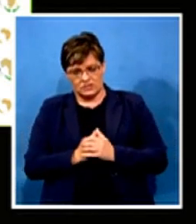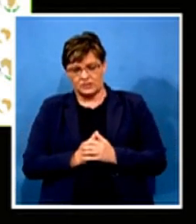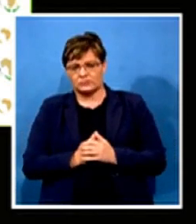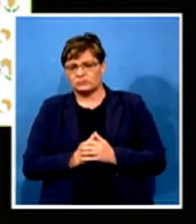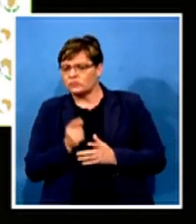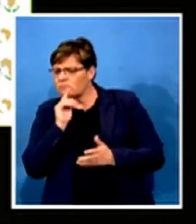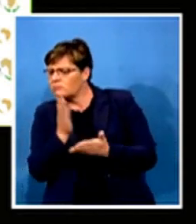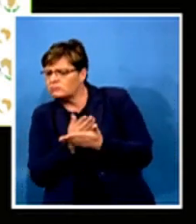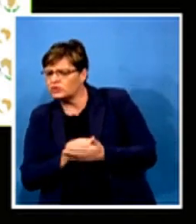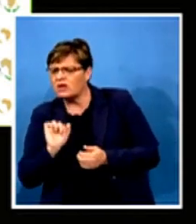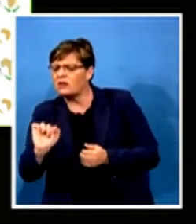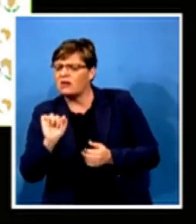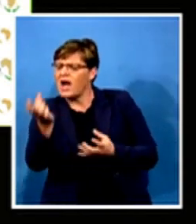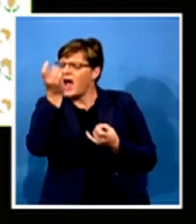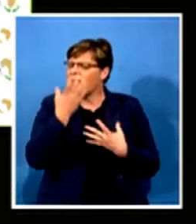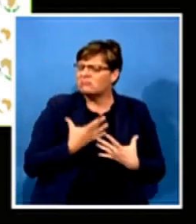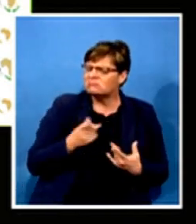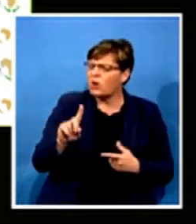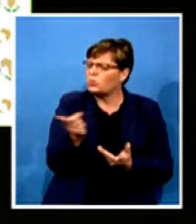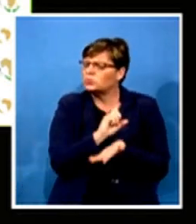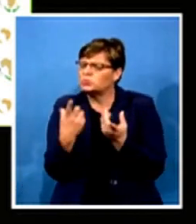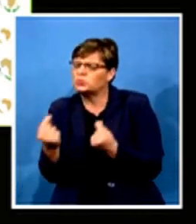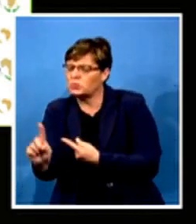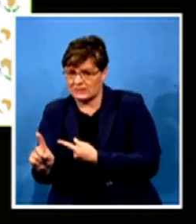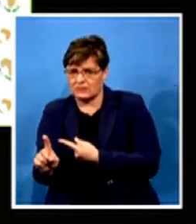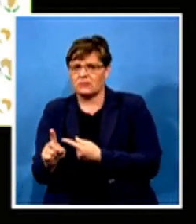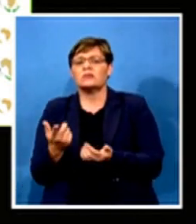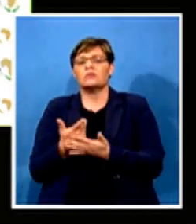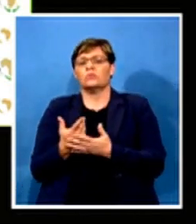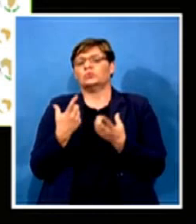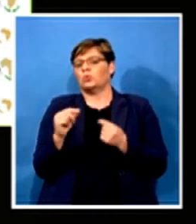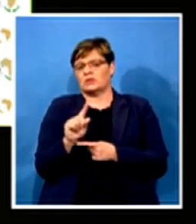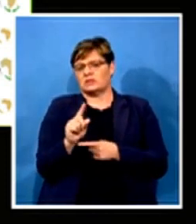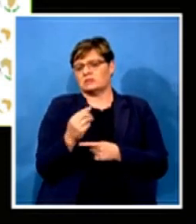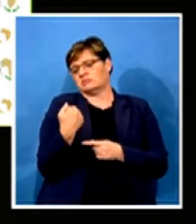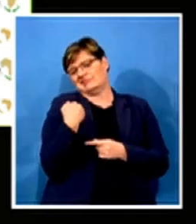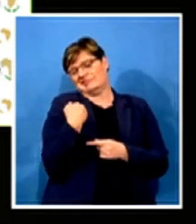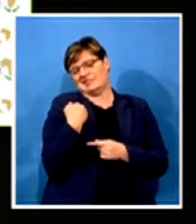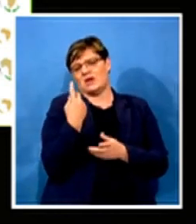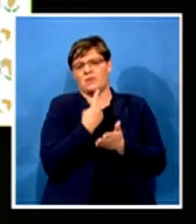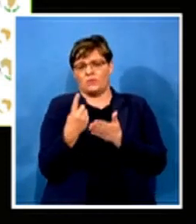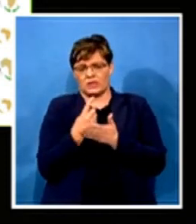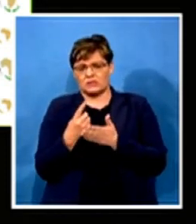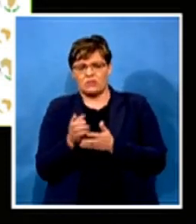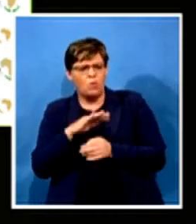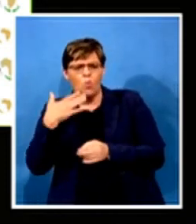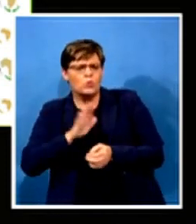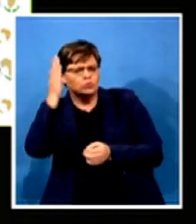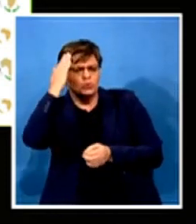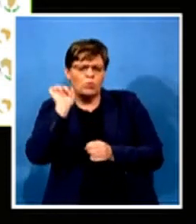with us. So we are expecting, we did that just the last couple of weeks so that we can know more about what is going on in